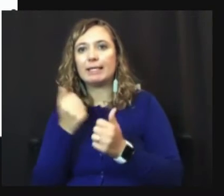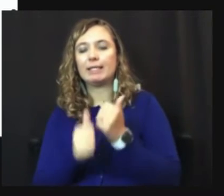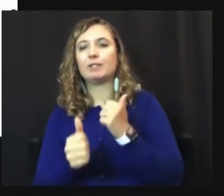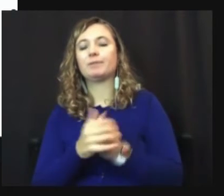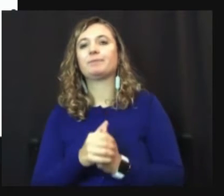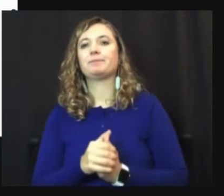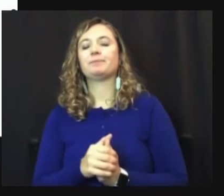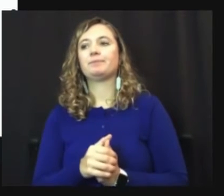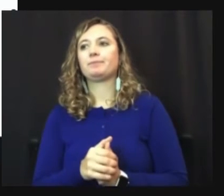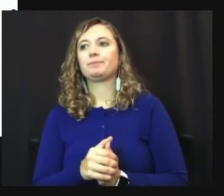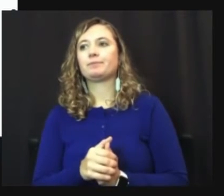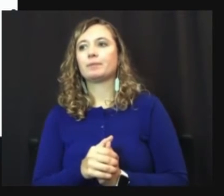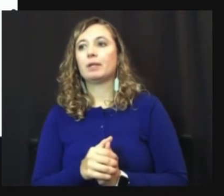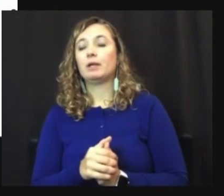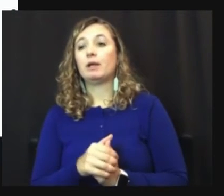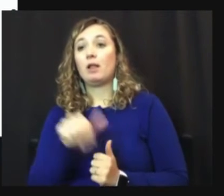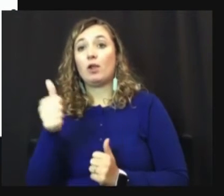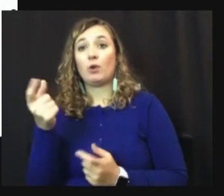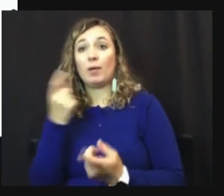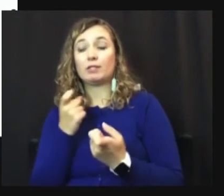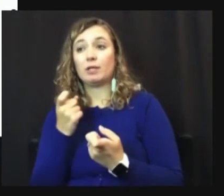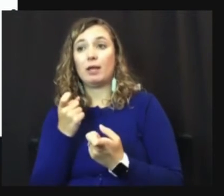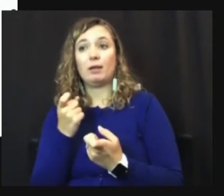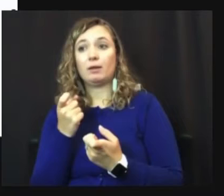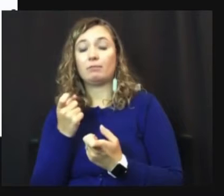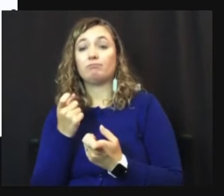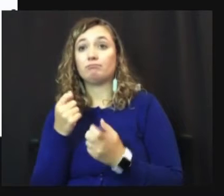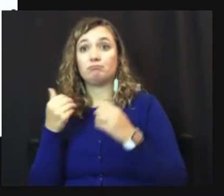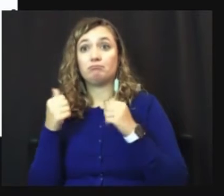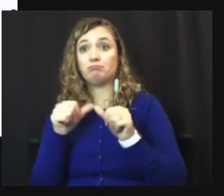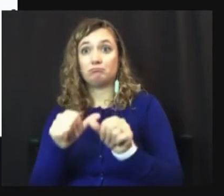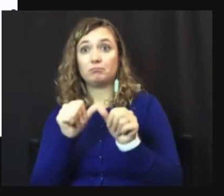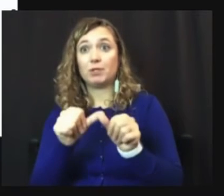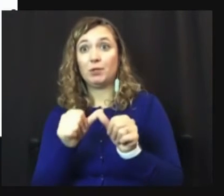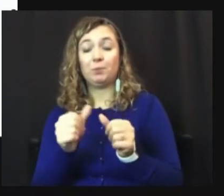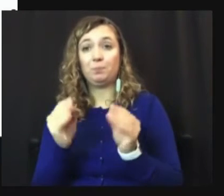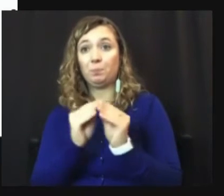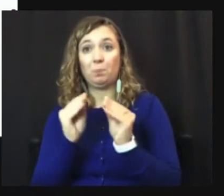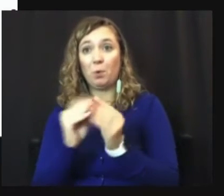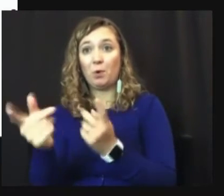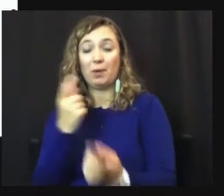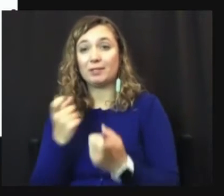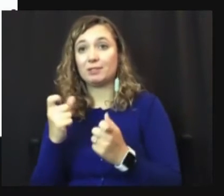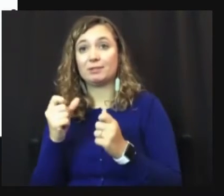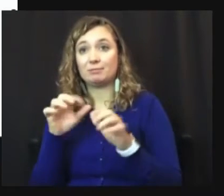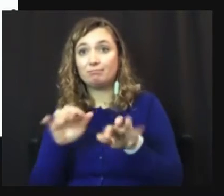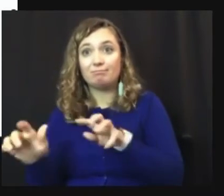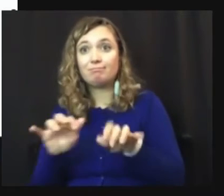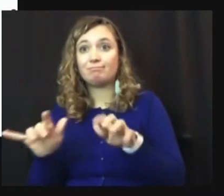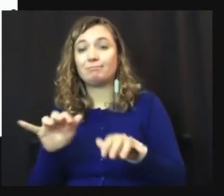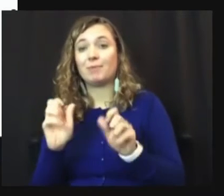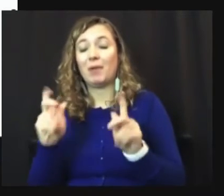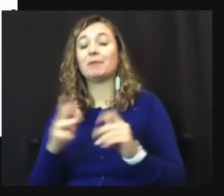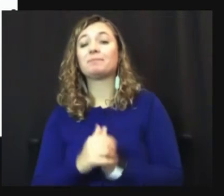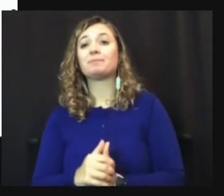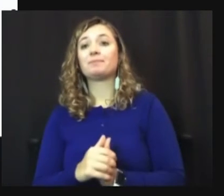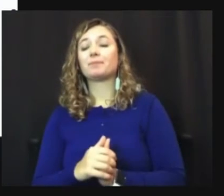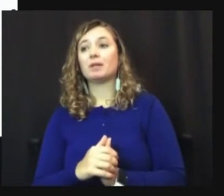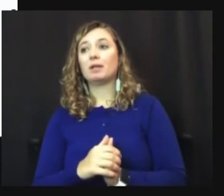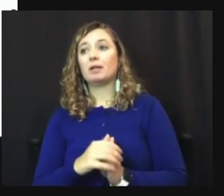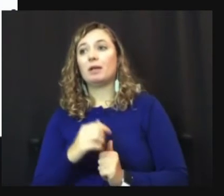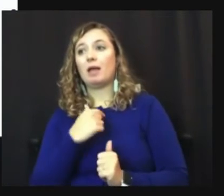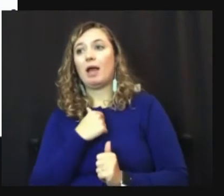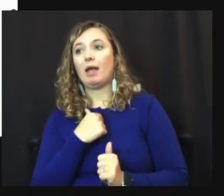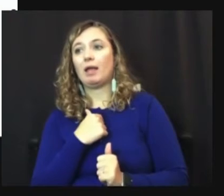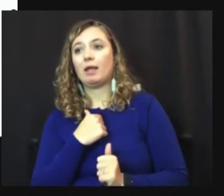Now, another question, and please feel free to keep asking questions in the chat box. I'll also revisit my